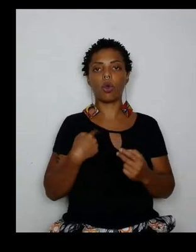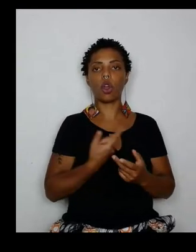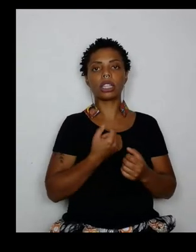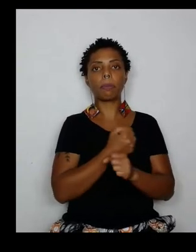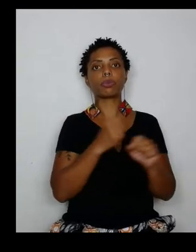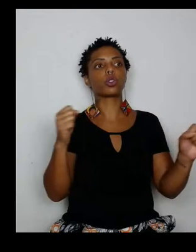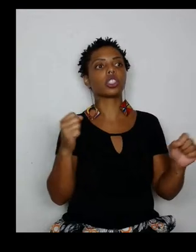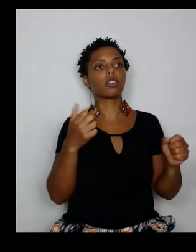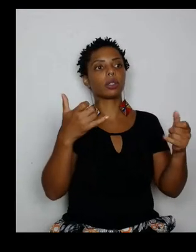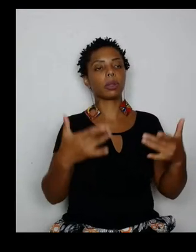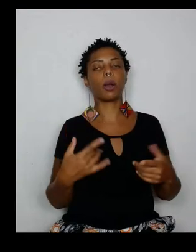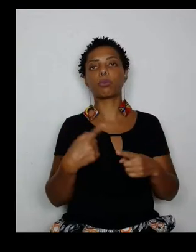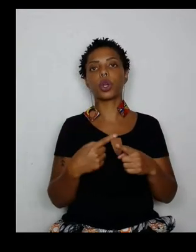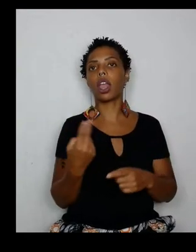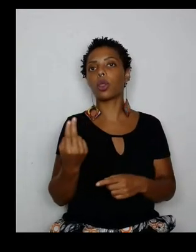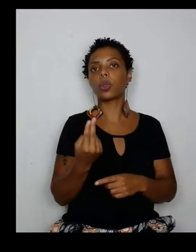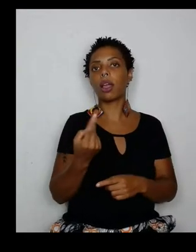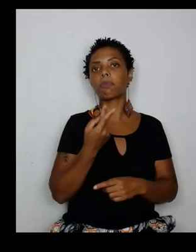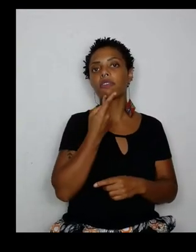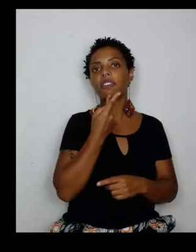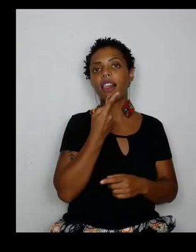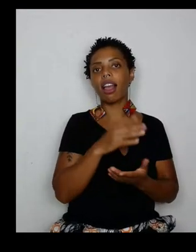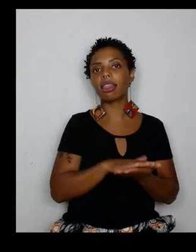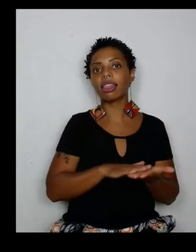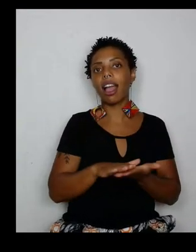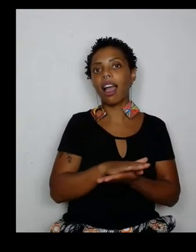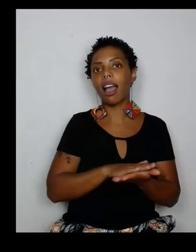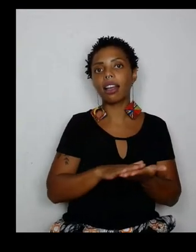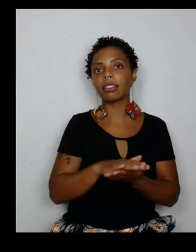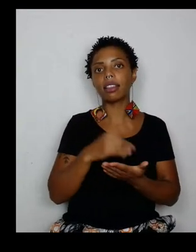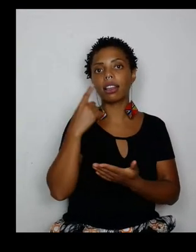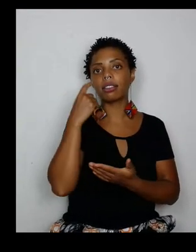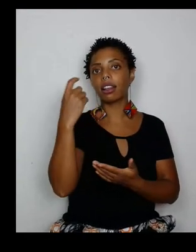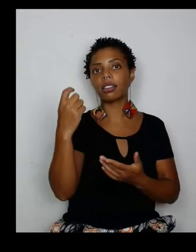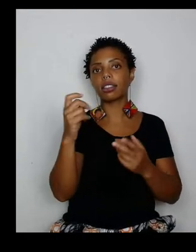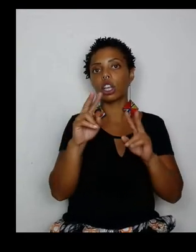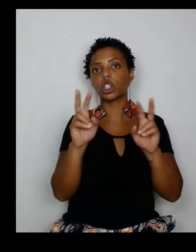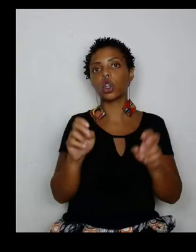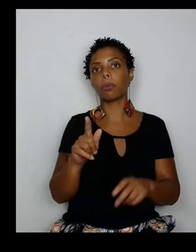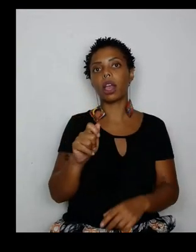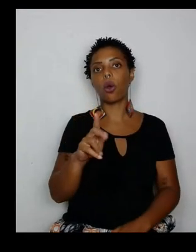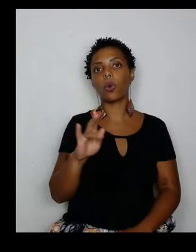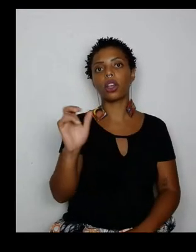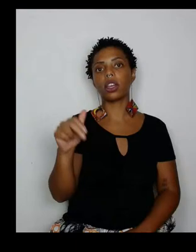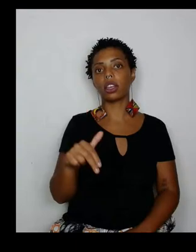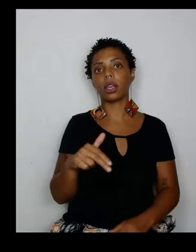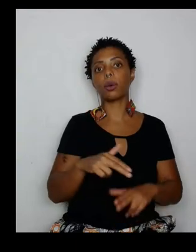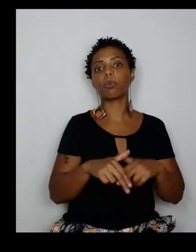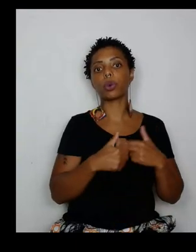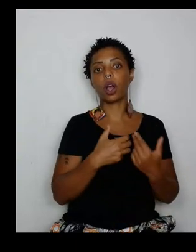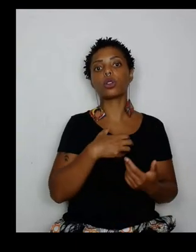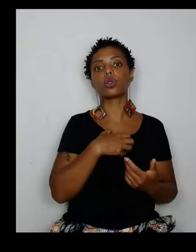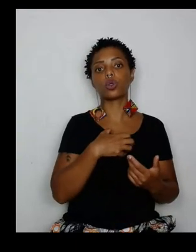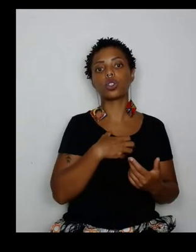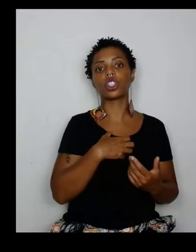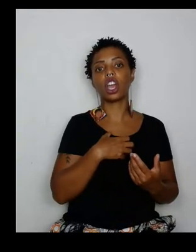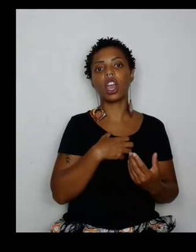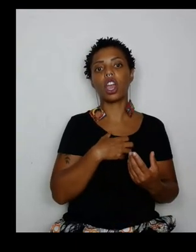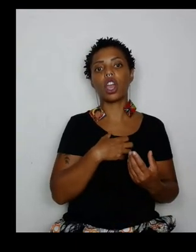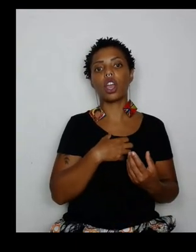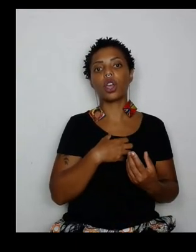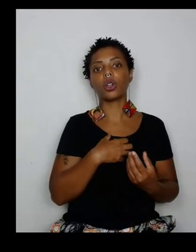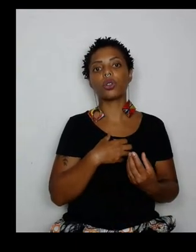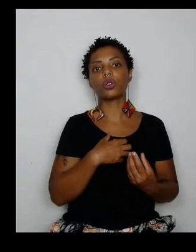of interest in relation to gurgan because of the way in which he had been so roundly um condemned and i